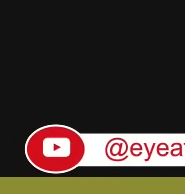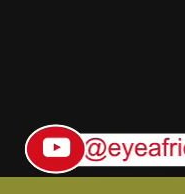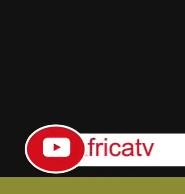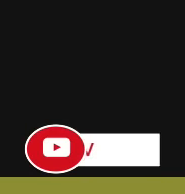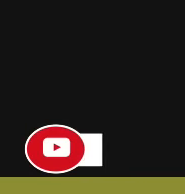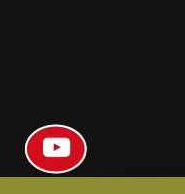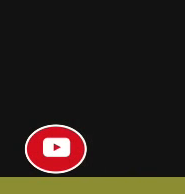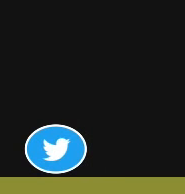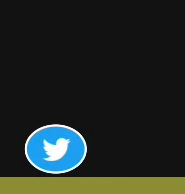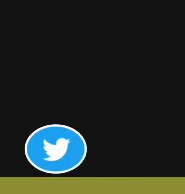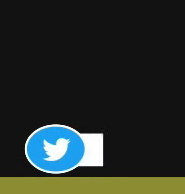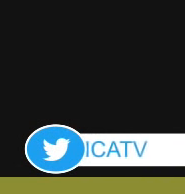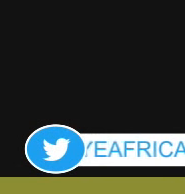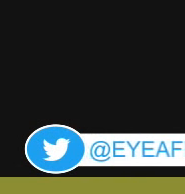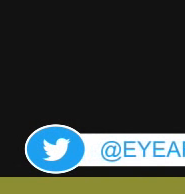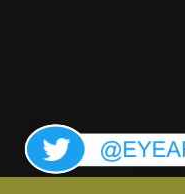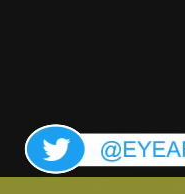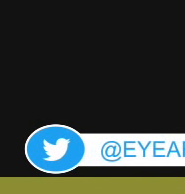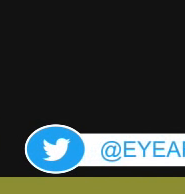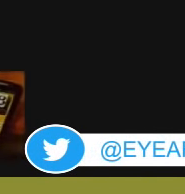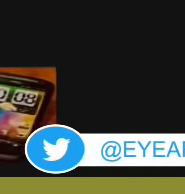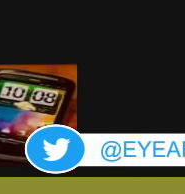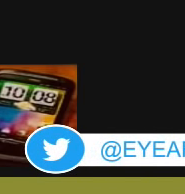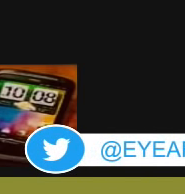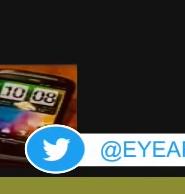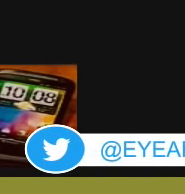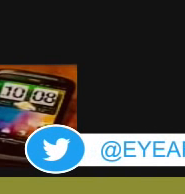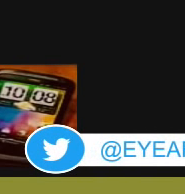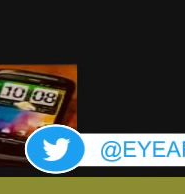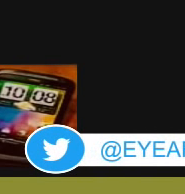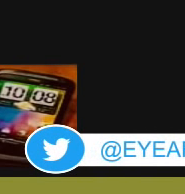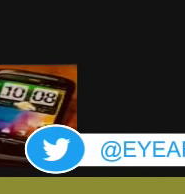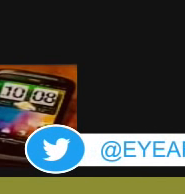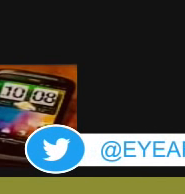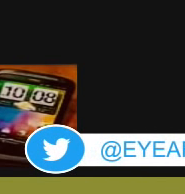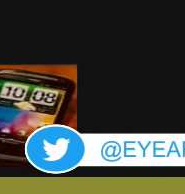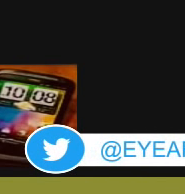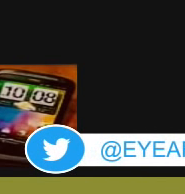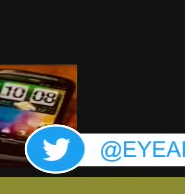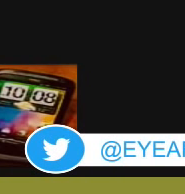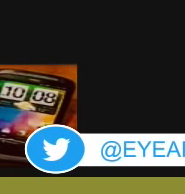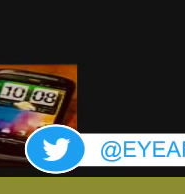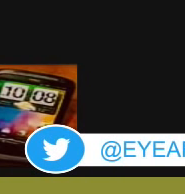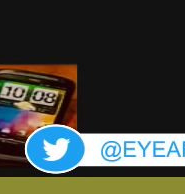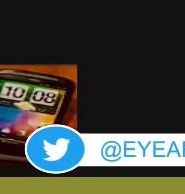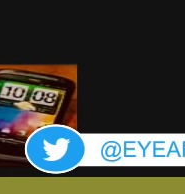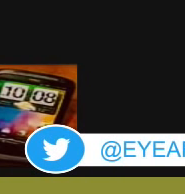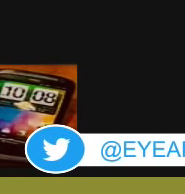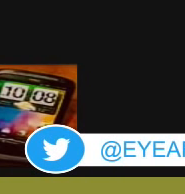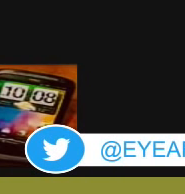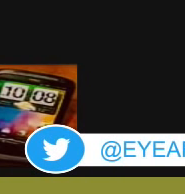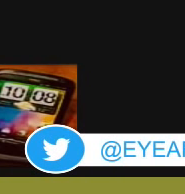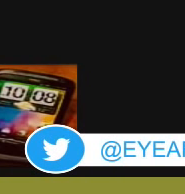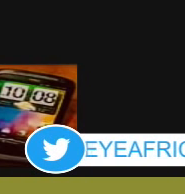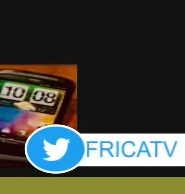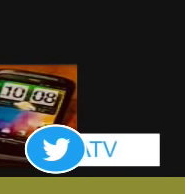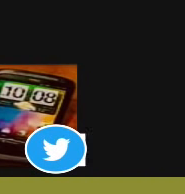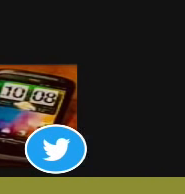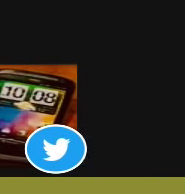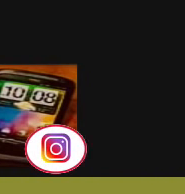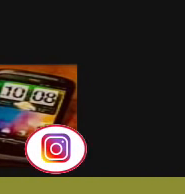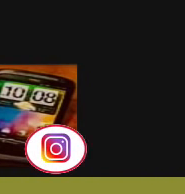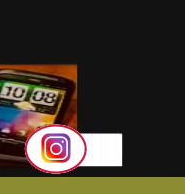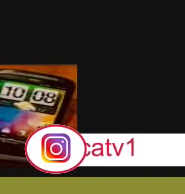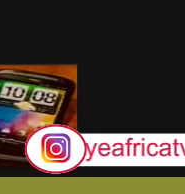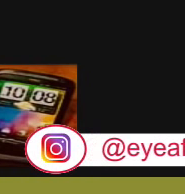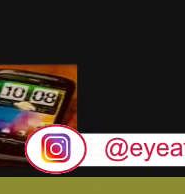most of the time, he will report to the Minister of Interior, but in other